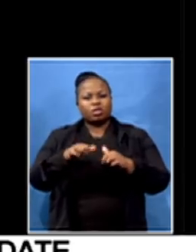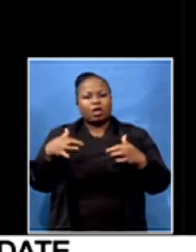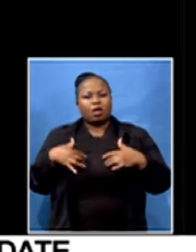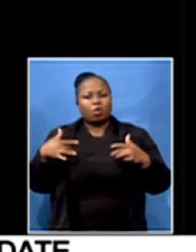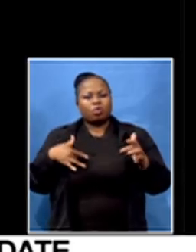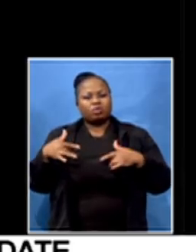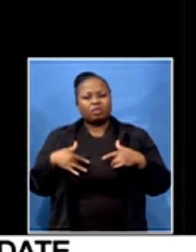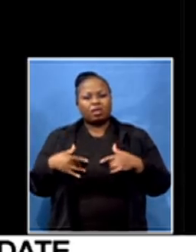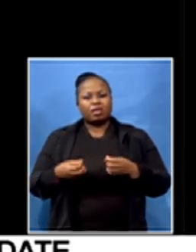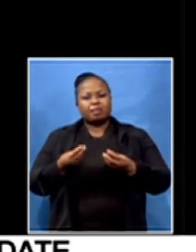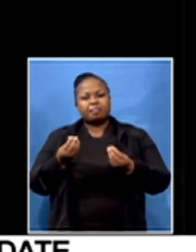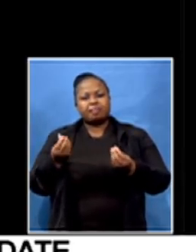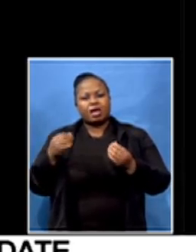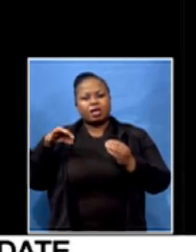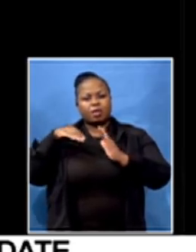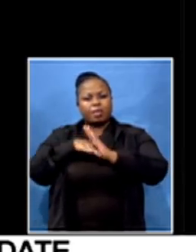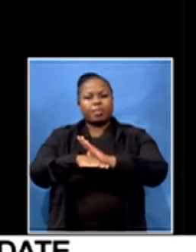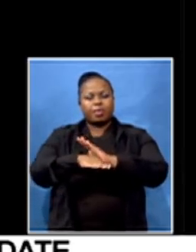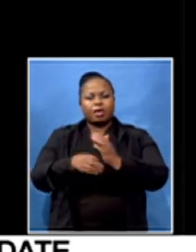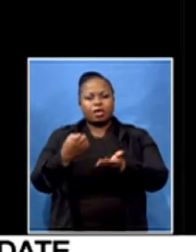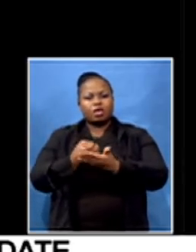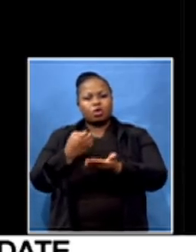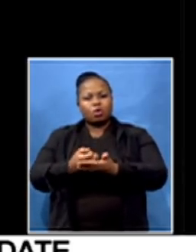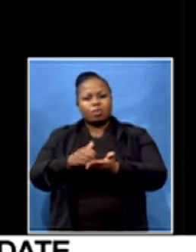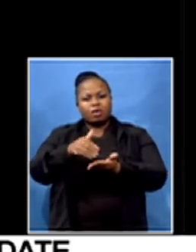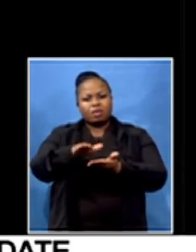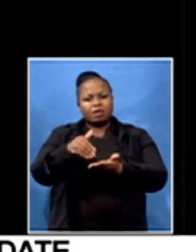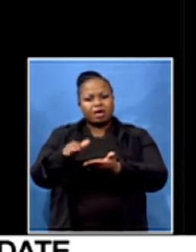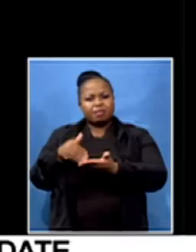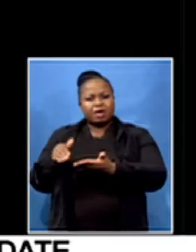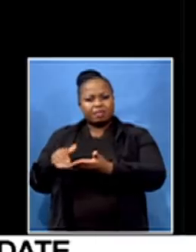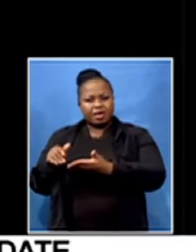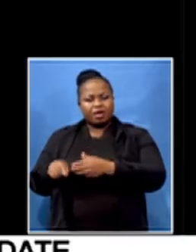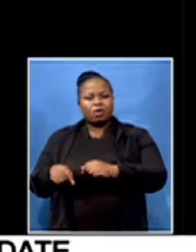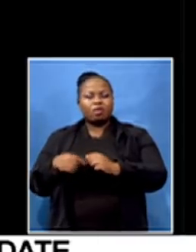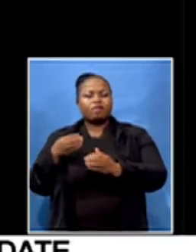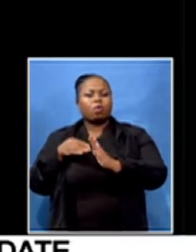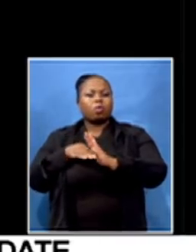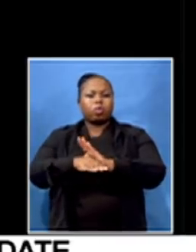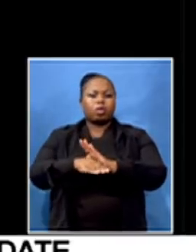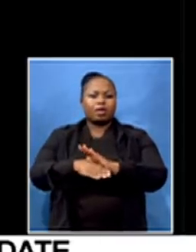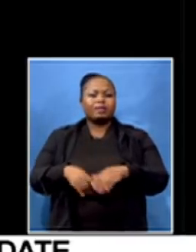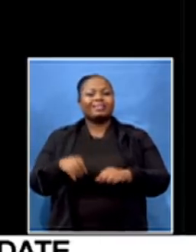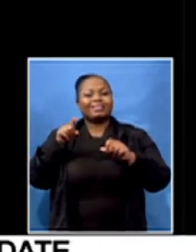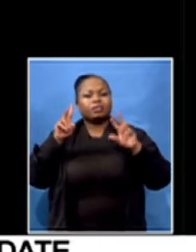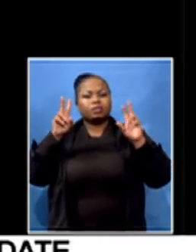of income and economic recession. These issues were basically tabled in